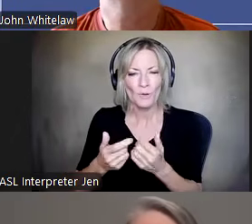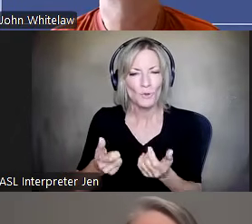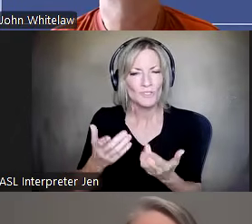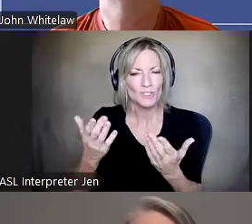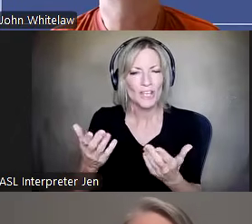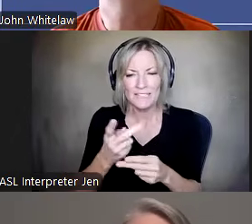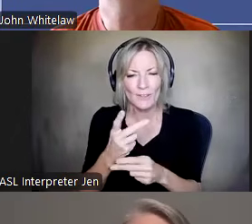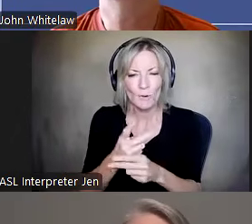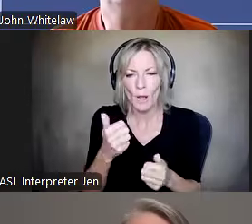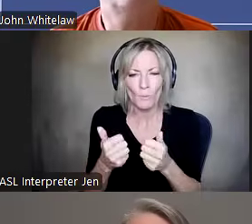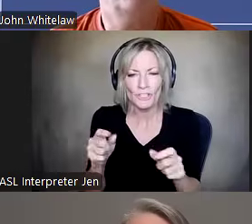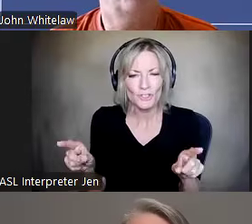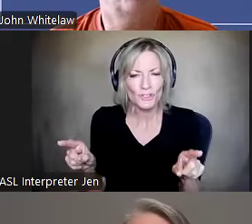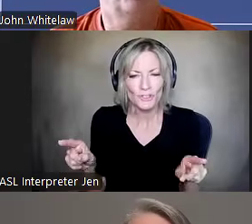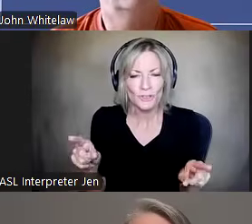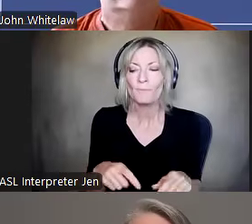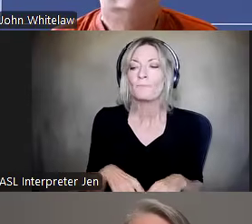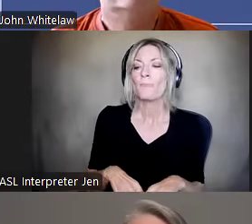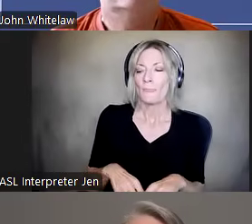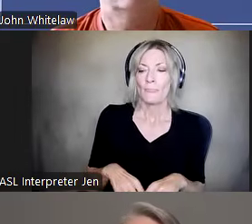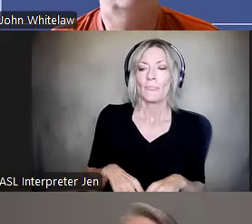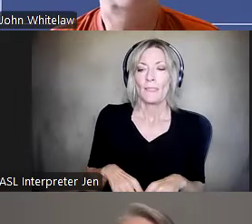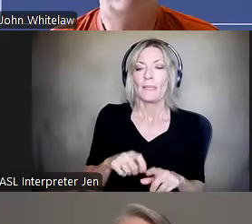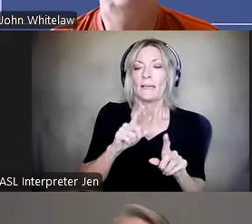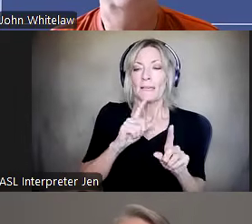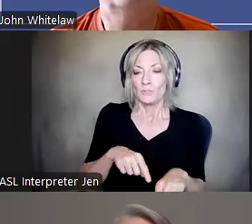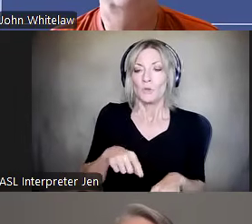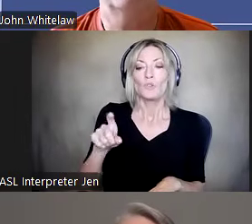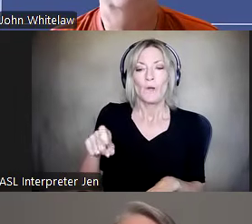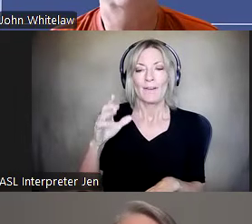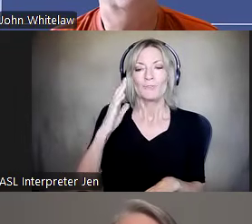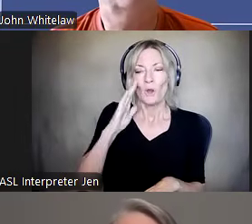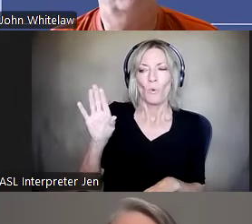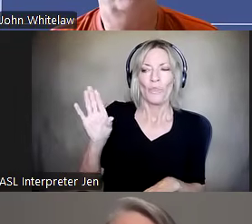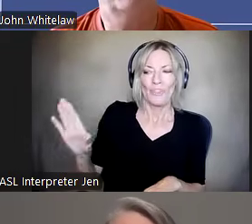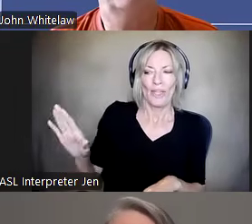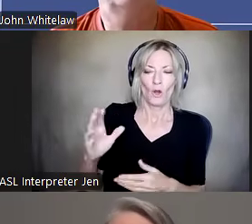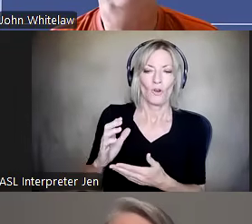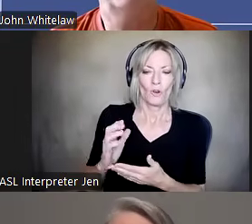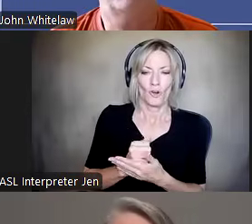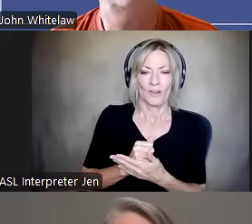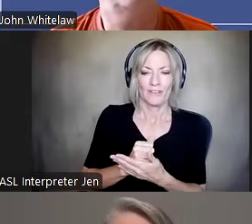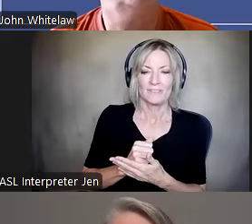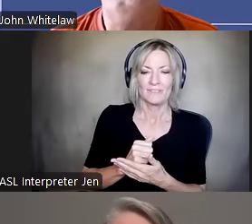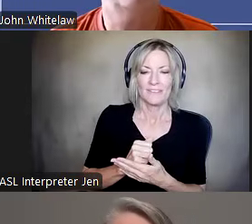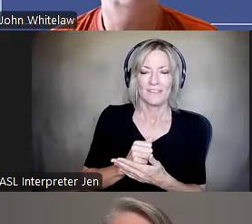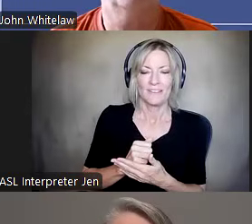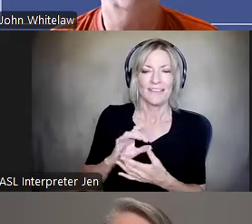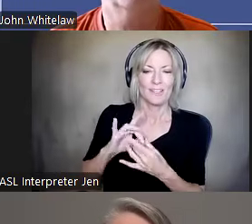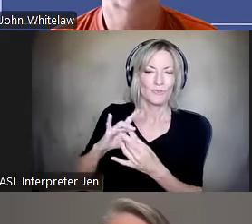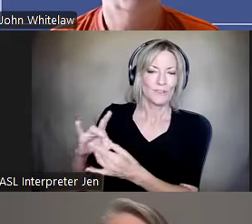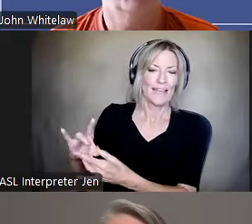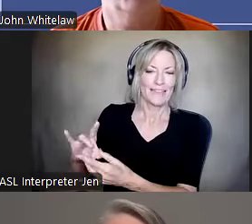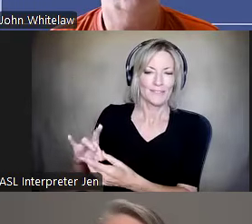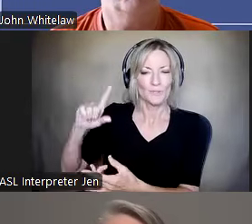So you have to know the spouse's earnings, right? It's all tethered off the spouse's